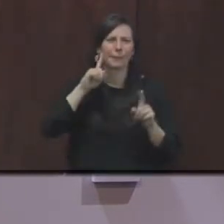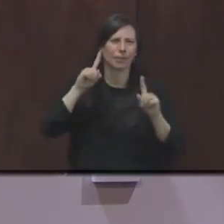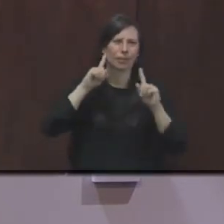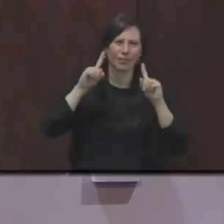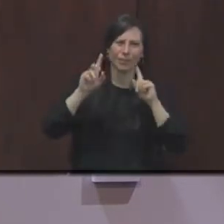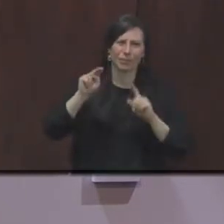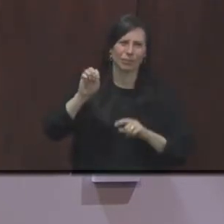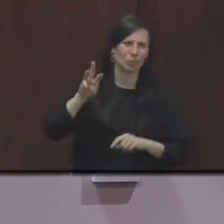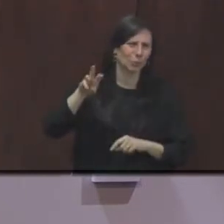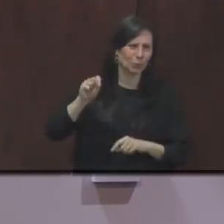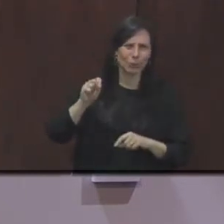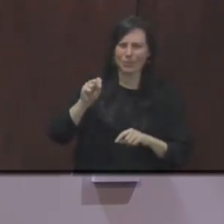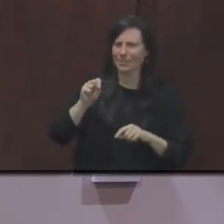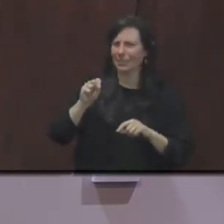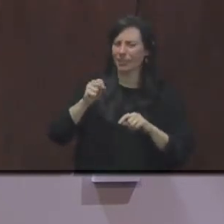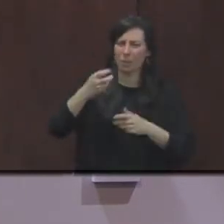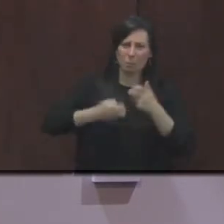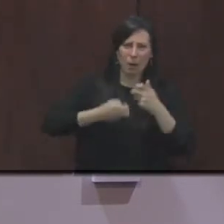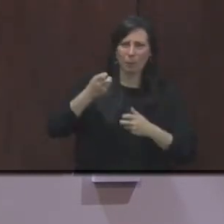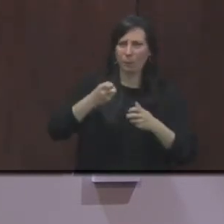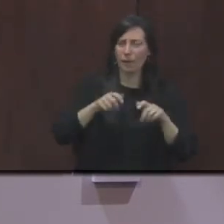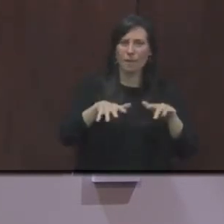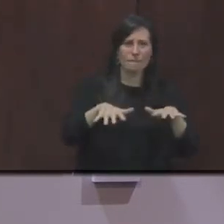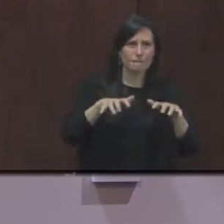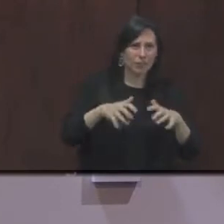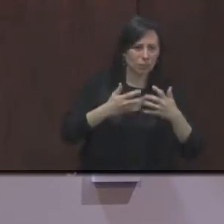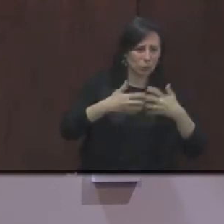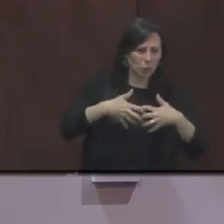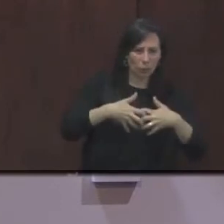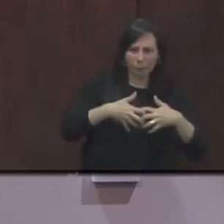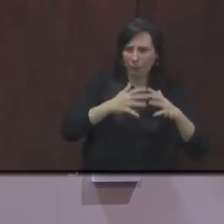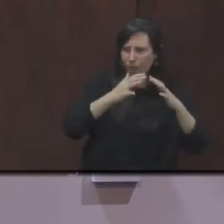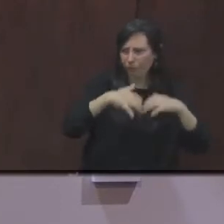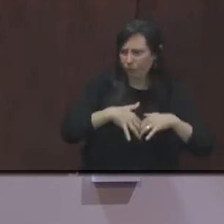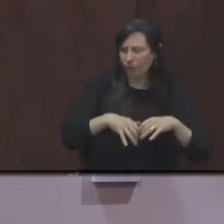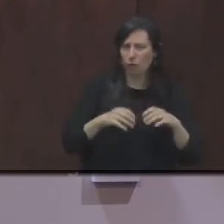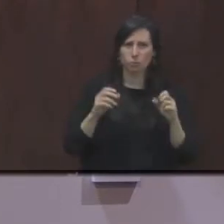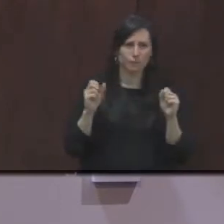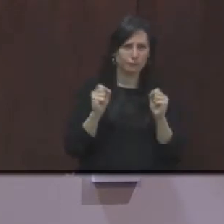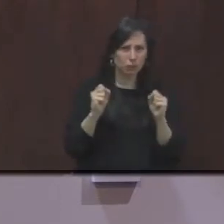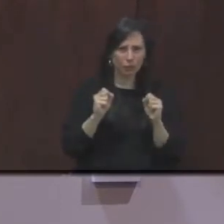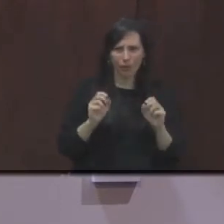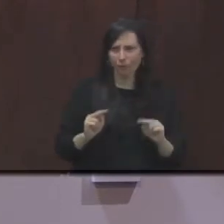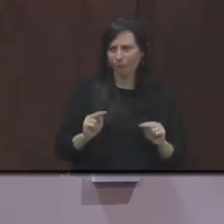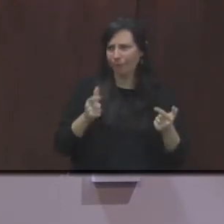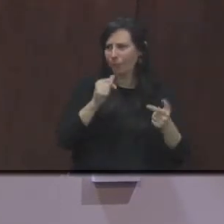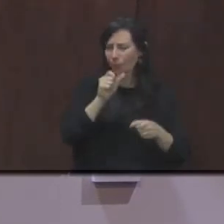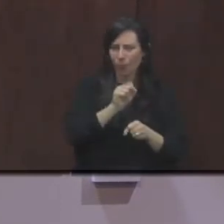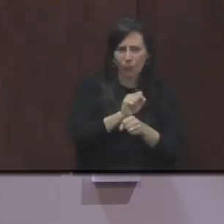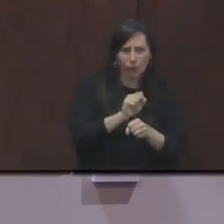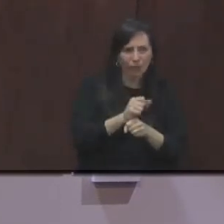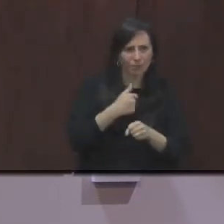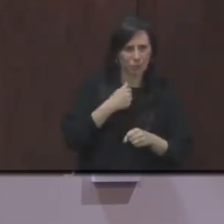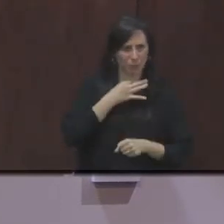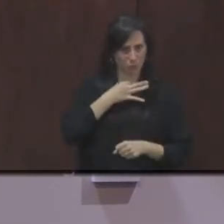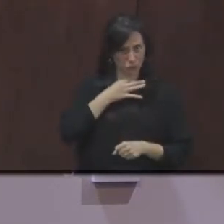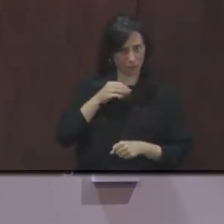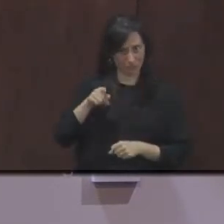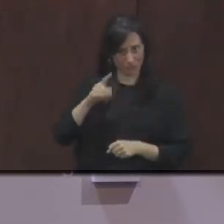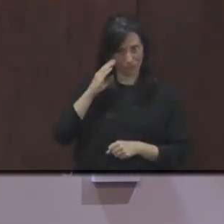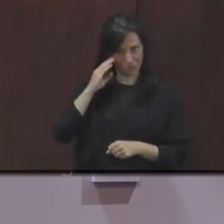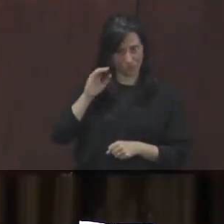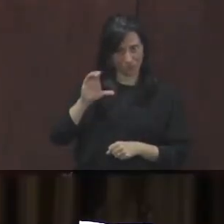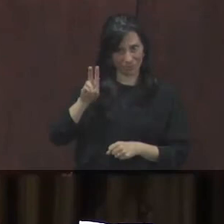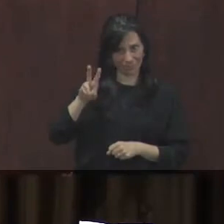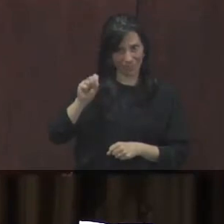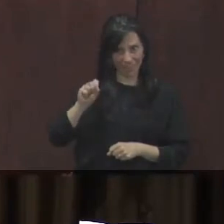of refrigeration and freezer failures, and so I just want to know that it's going well and that they're adequately staffed and have what they need.